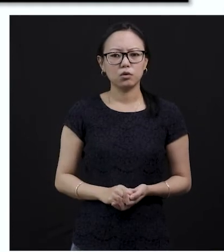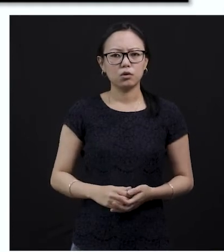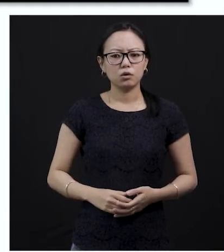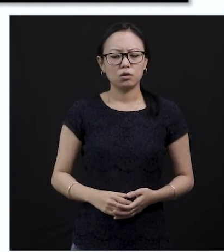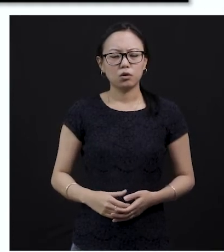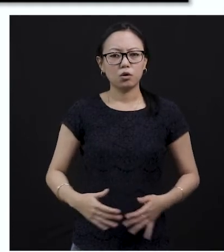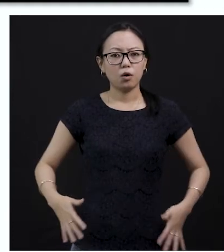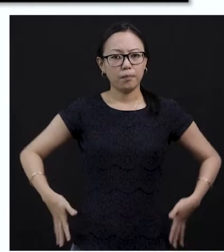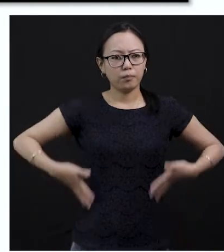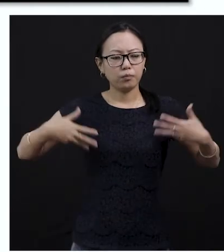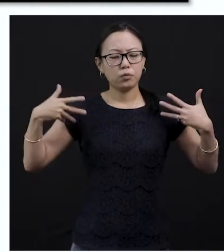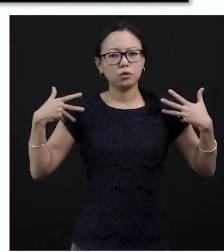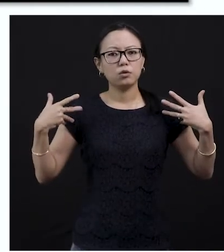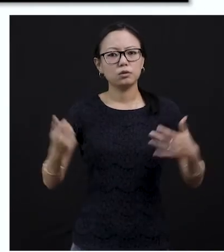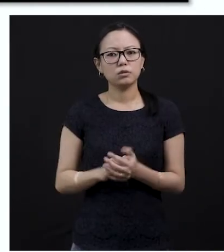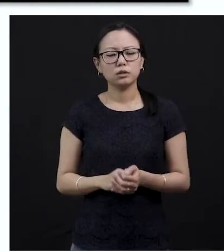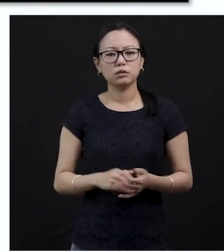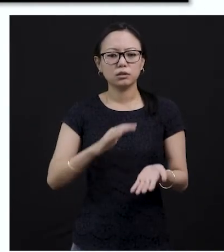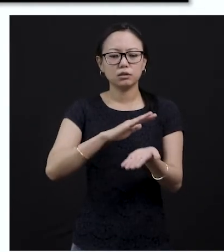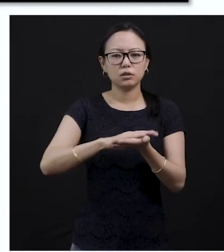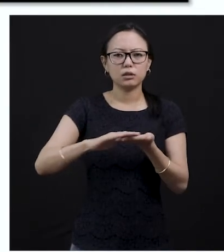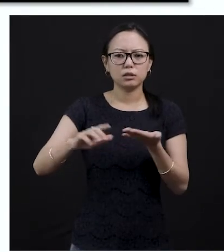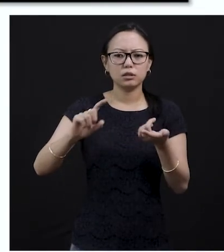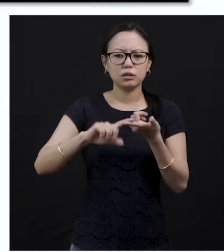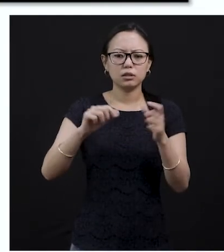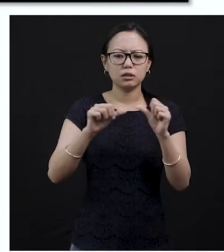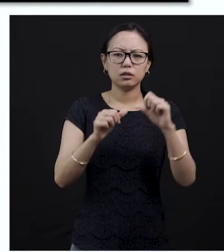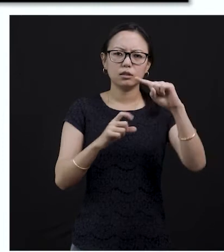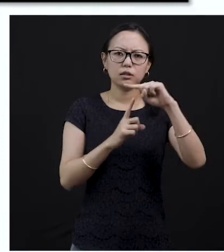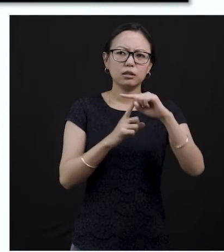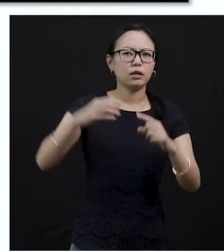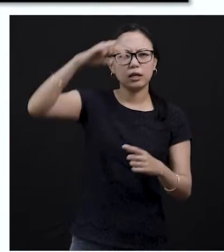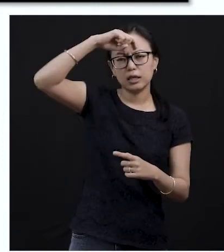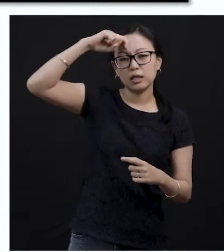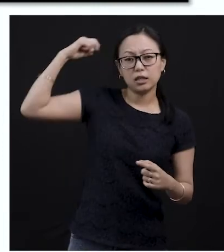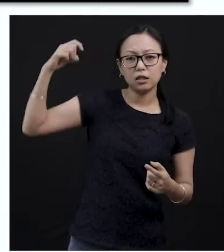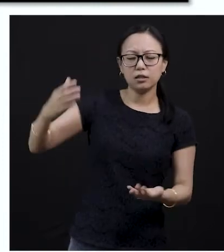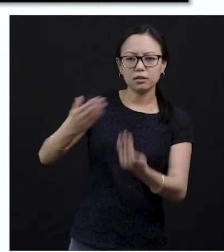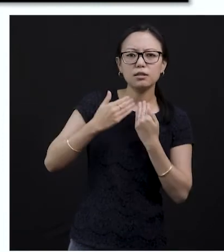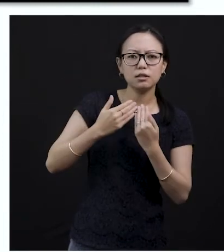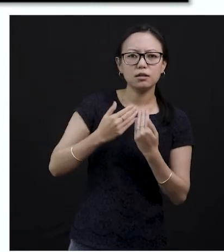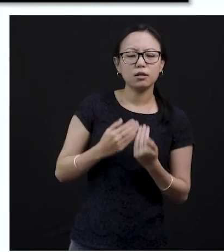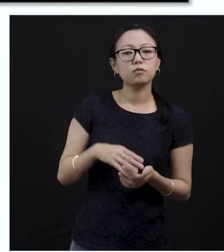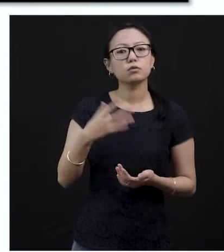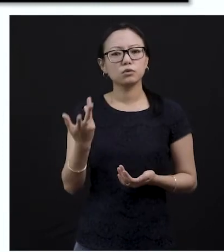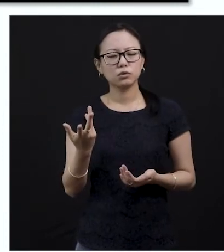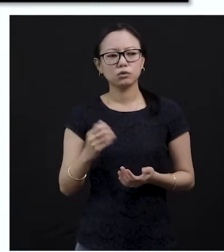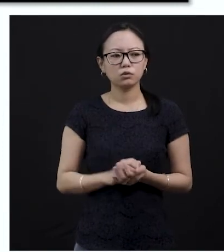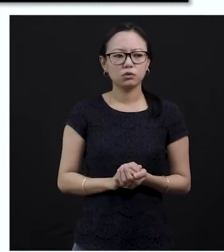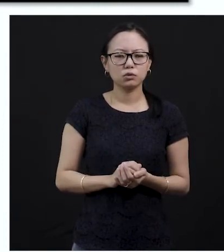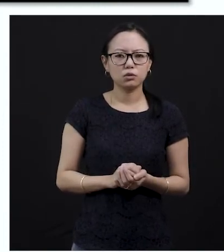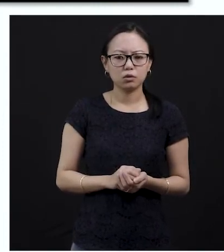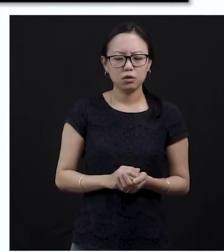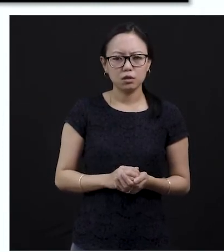day. So they live in burrows. Okay, burrows means a house in a hole. Yes,